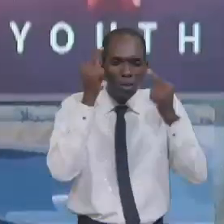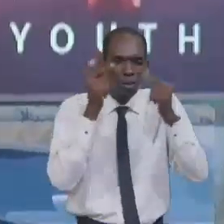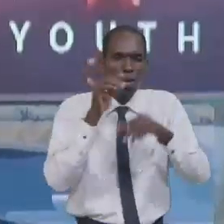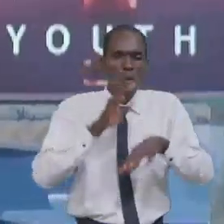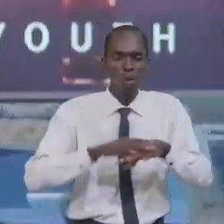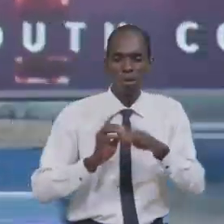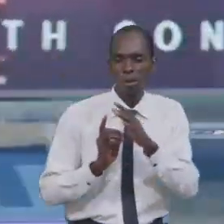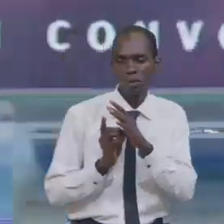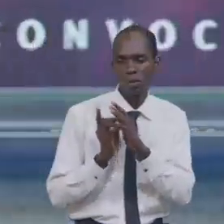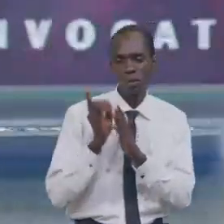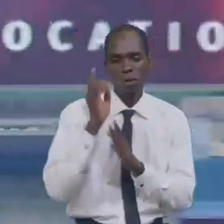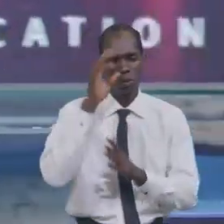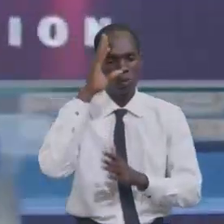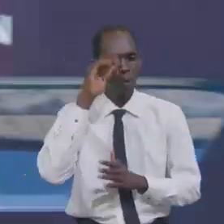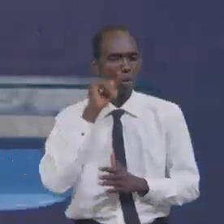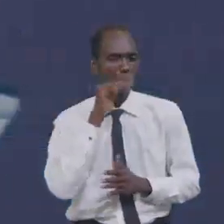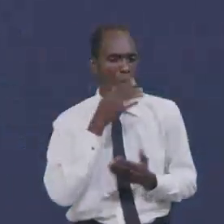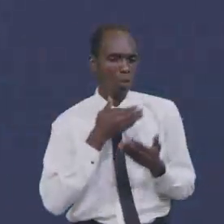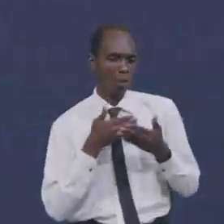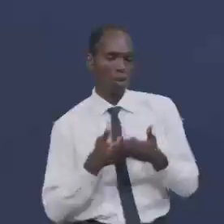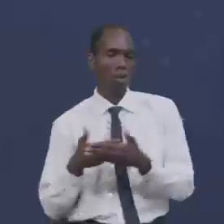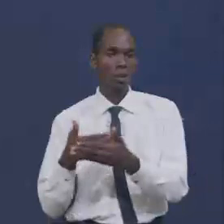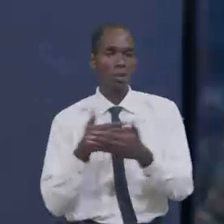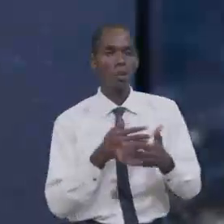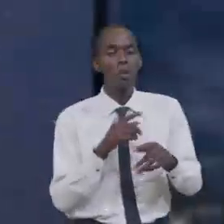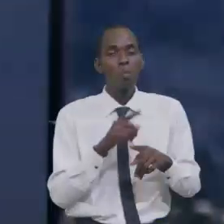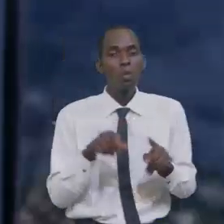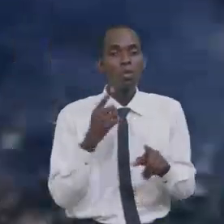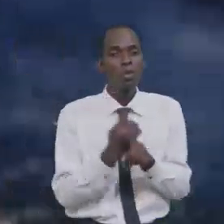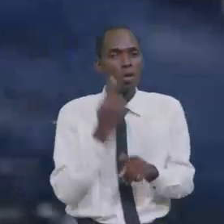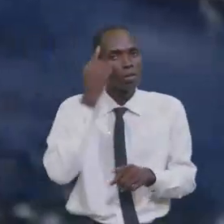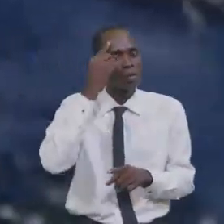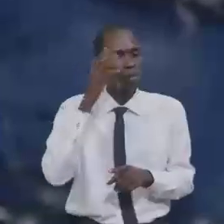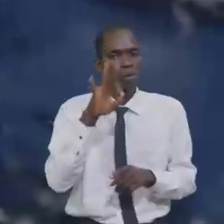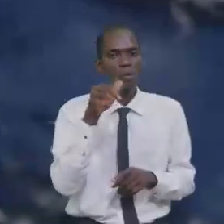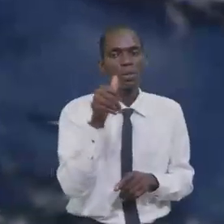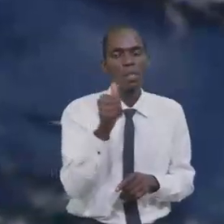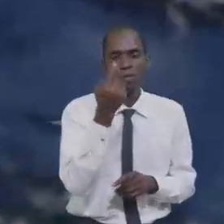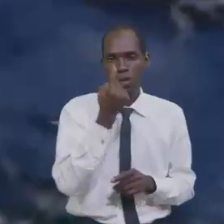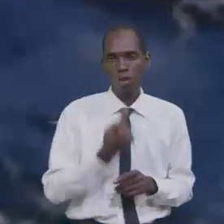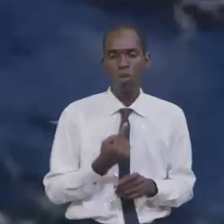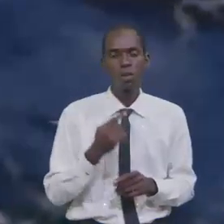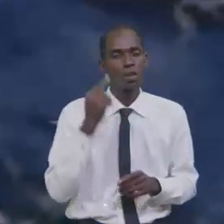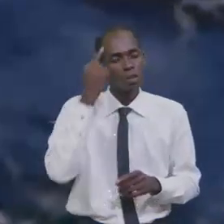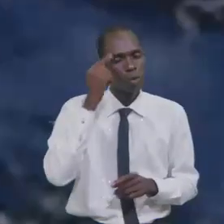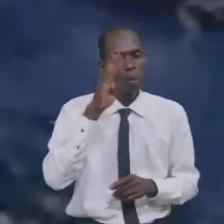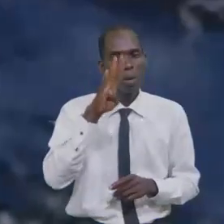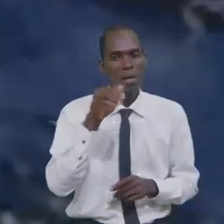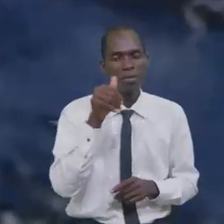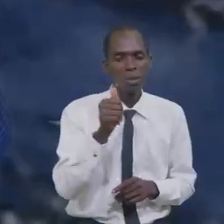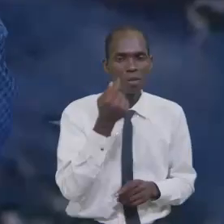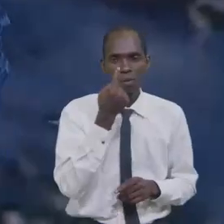women around him. He thought of himself. He thought by himself, he thought